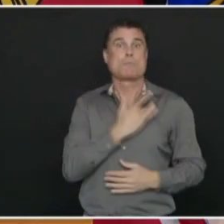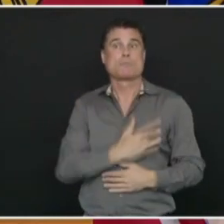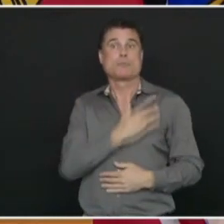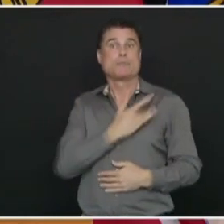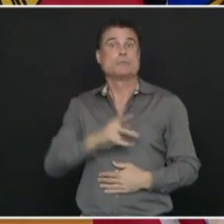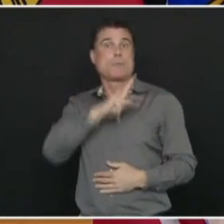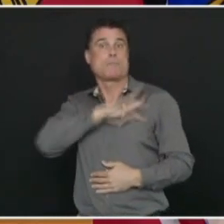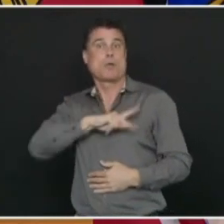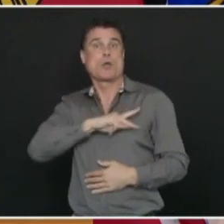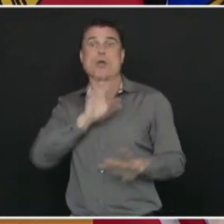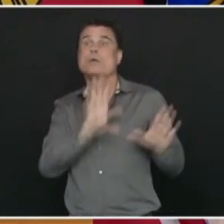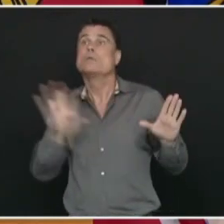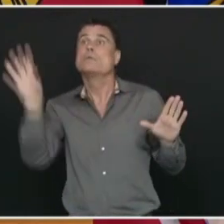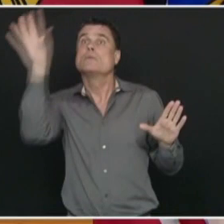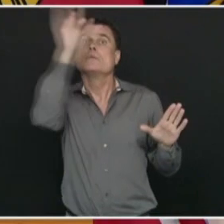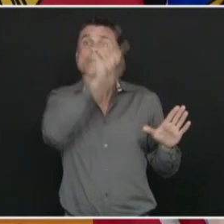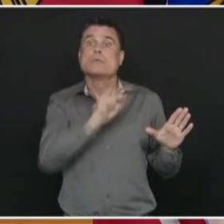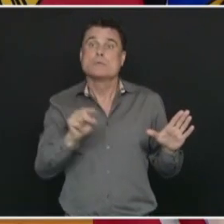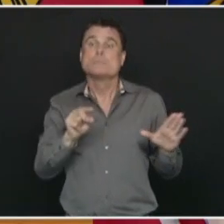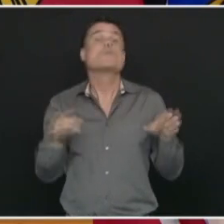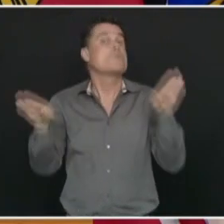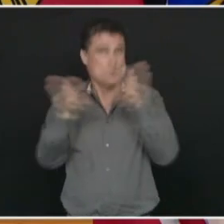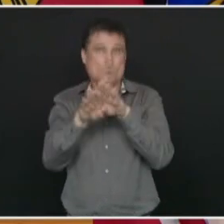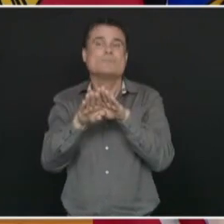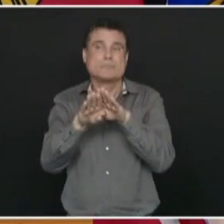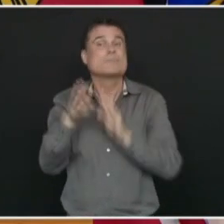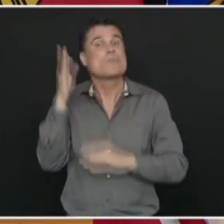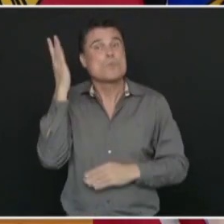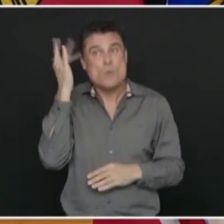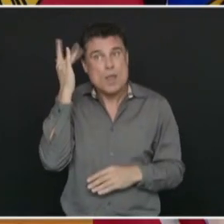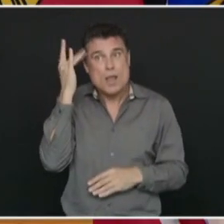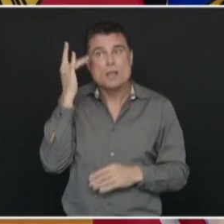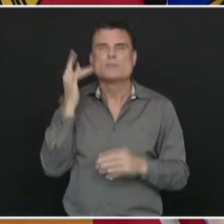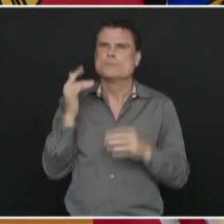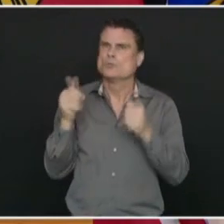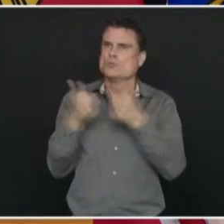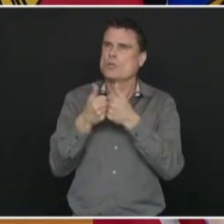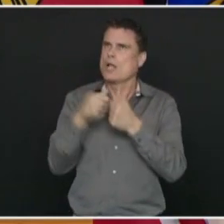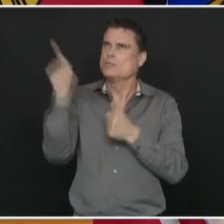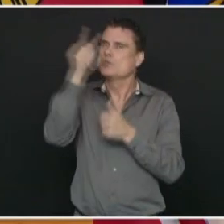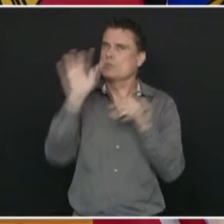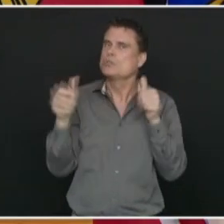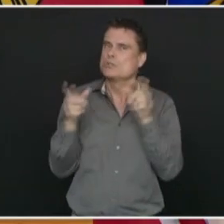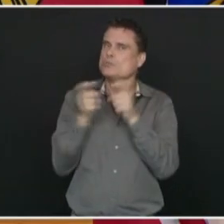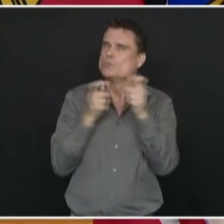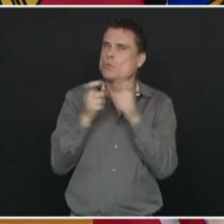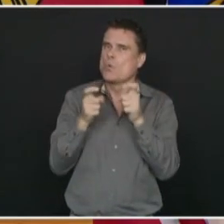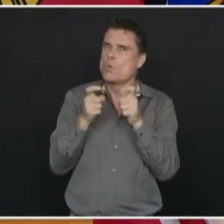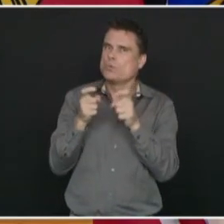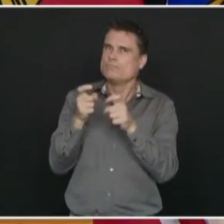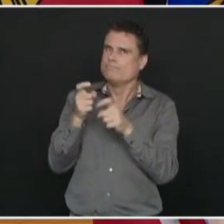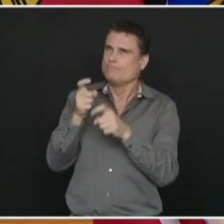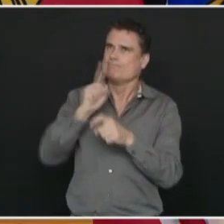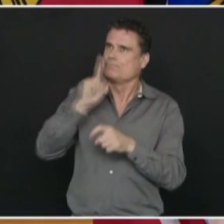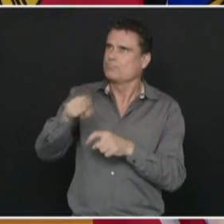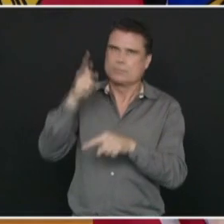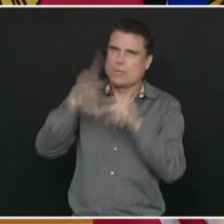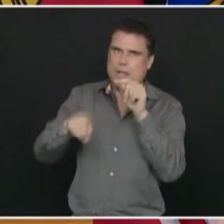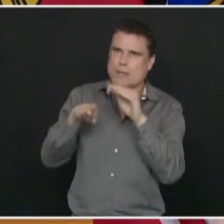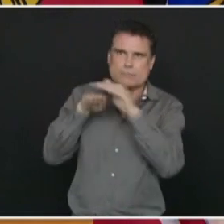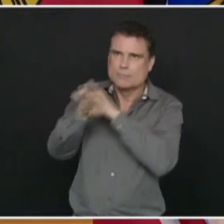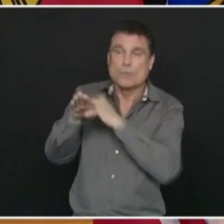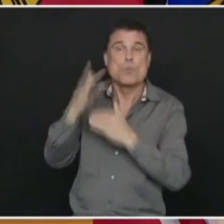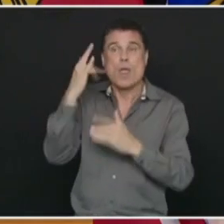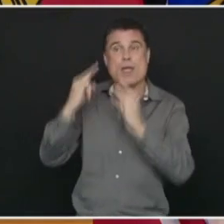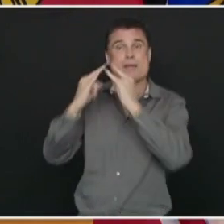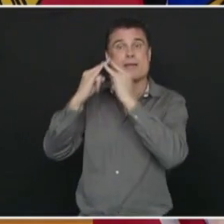Can you, address a little bit more about why some of the demographics that we're seeing are people under the age of 49, and what